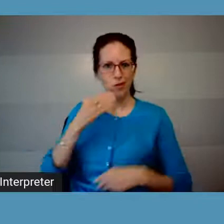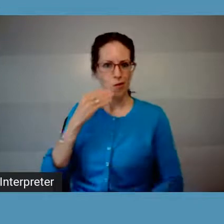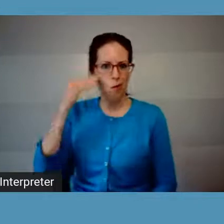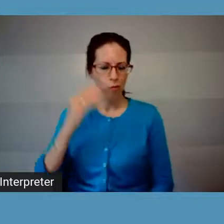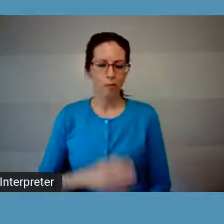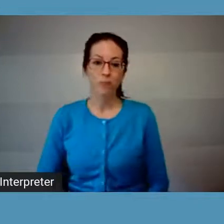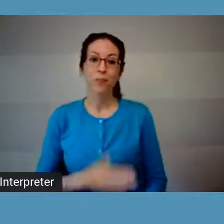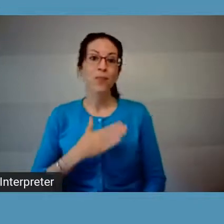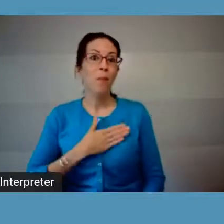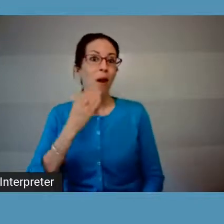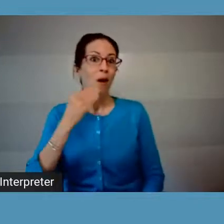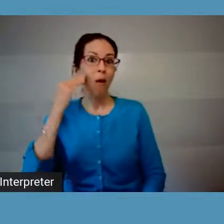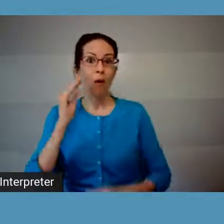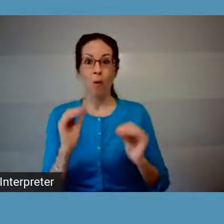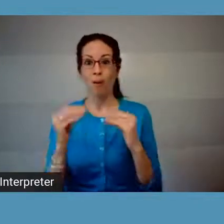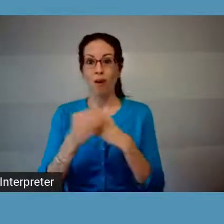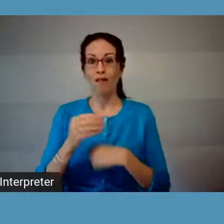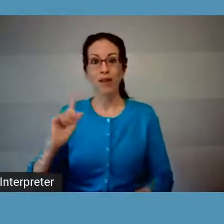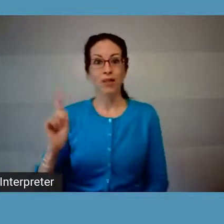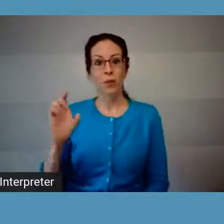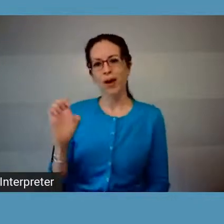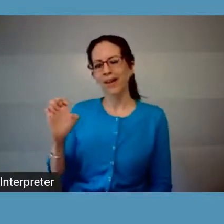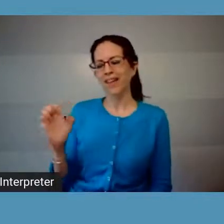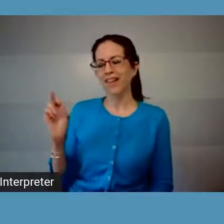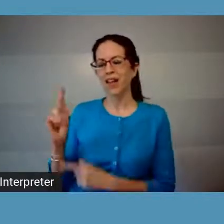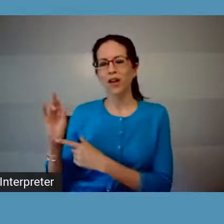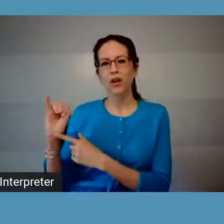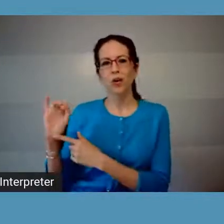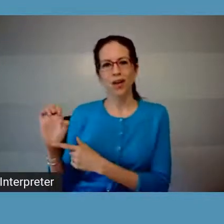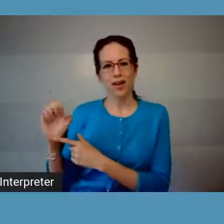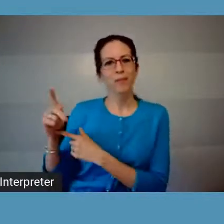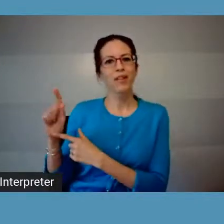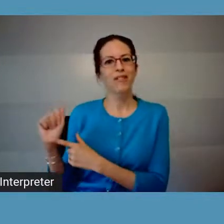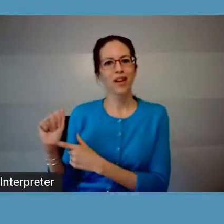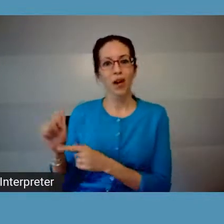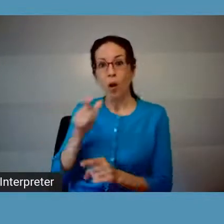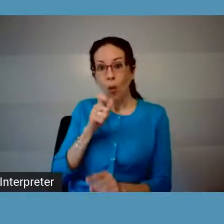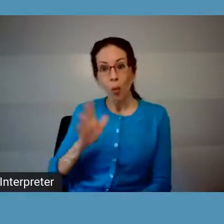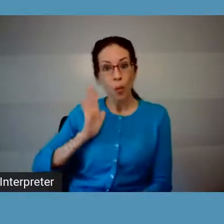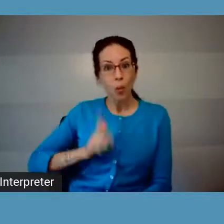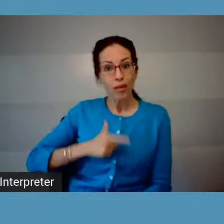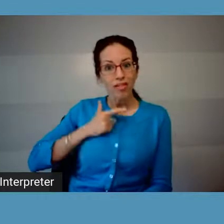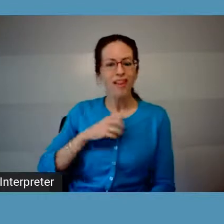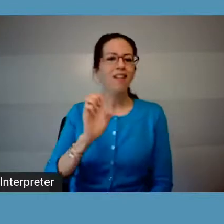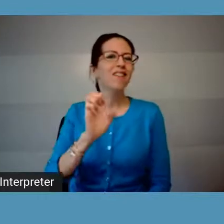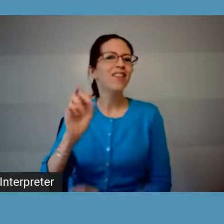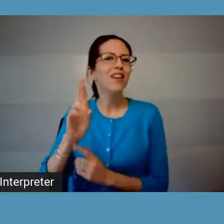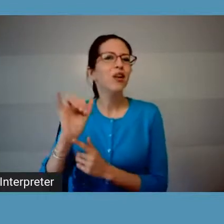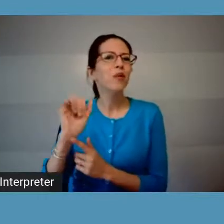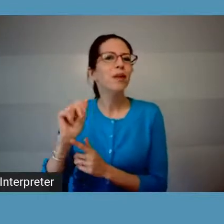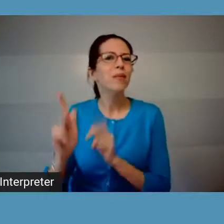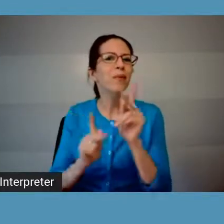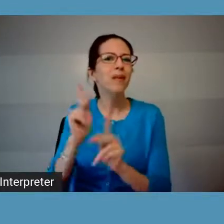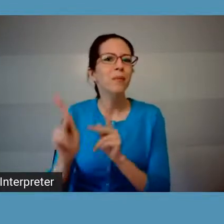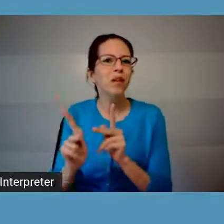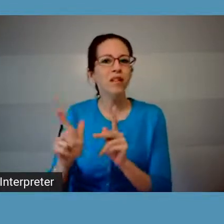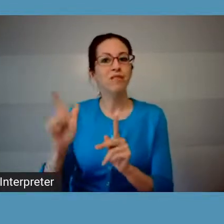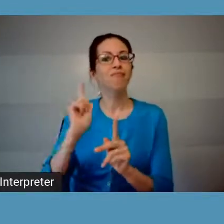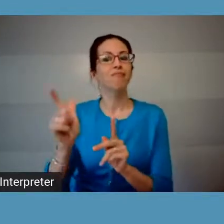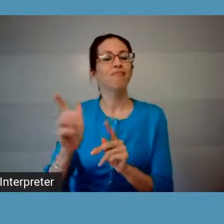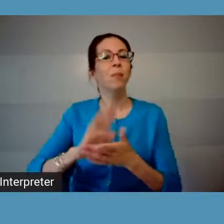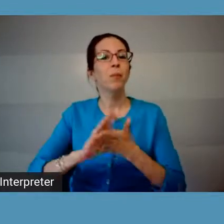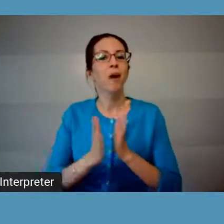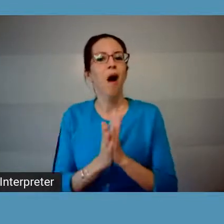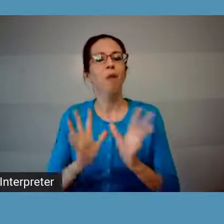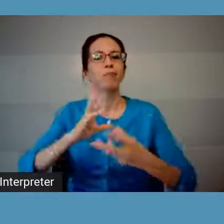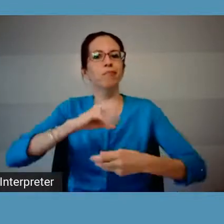office, which is located in Erie, Pennsylvania, the historic and ancestral homelands of the Erie people, which later became part of the Seneca and